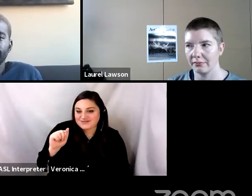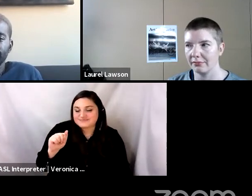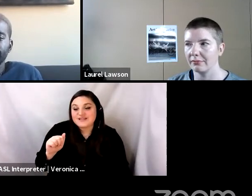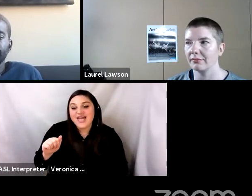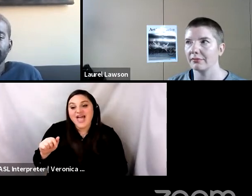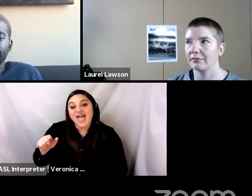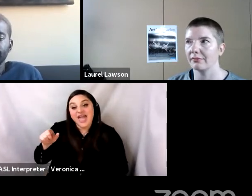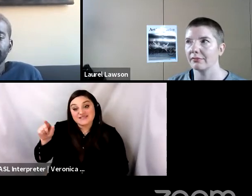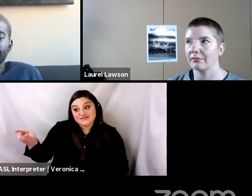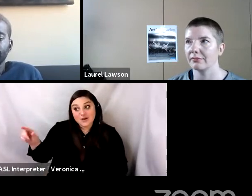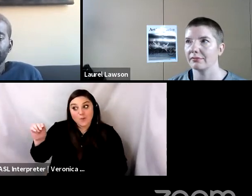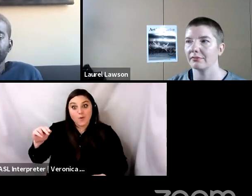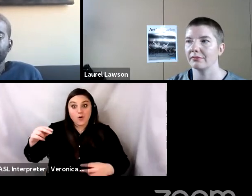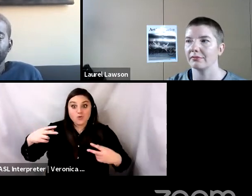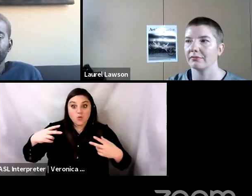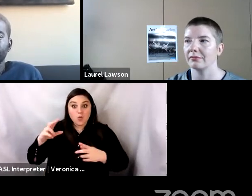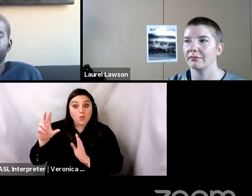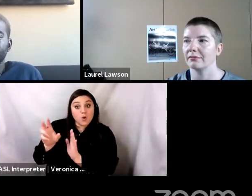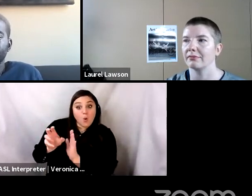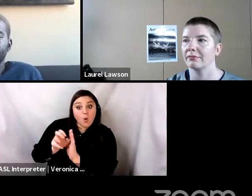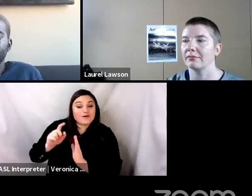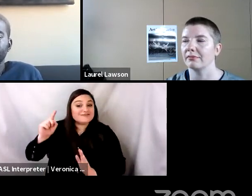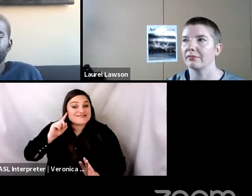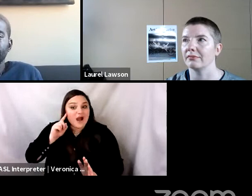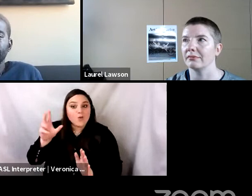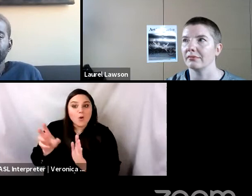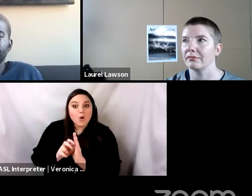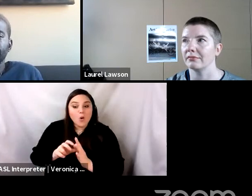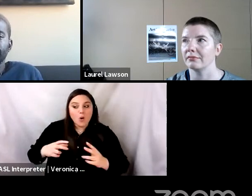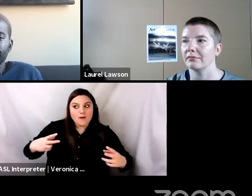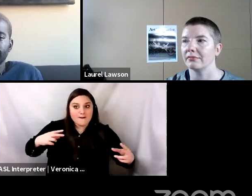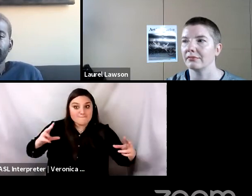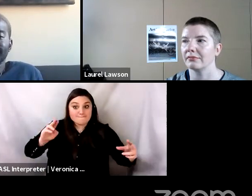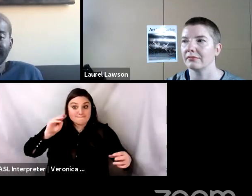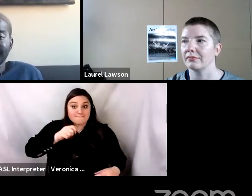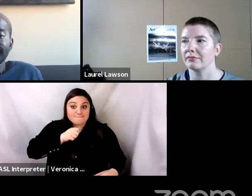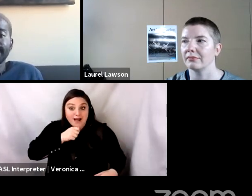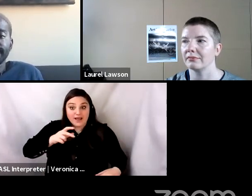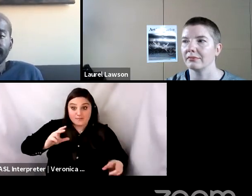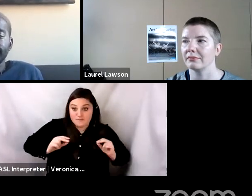using different kinds of softwares and synthesizers, and